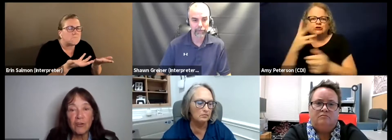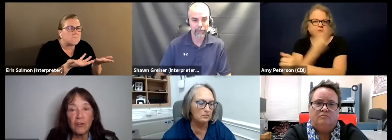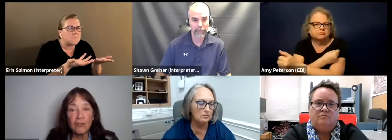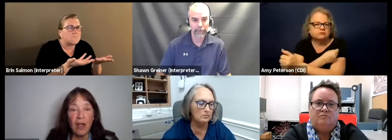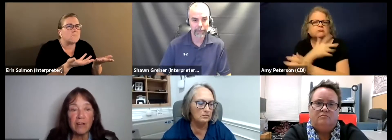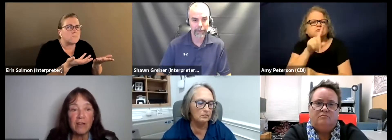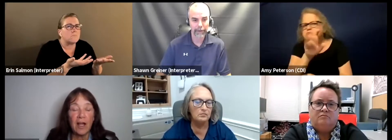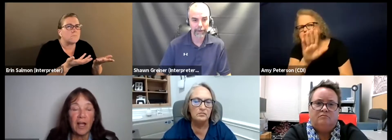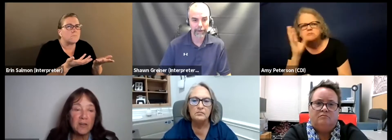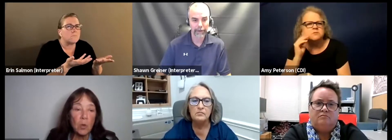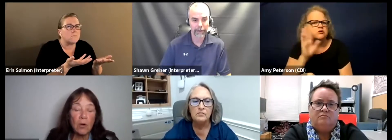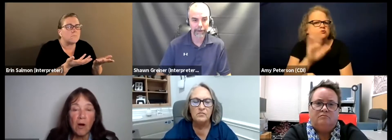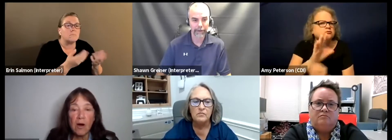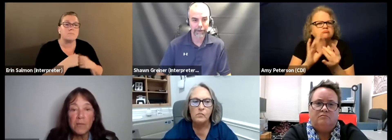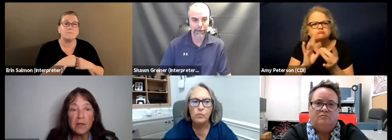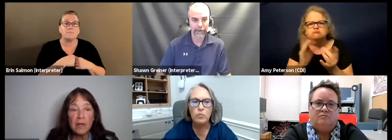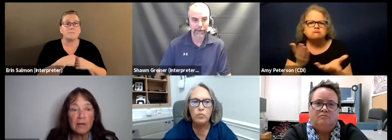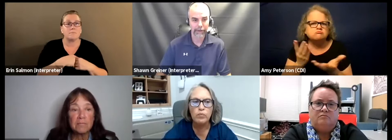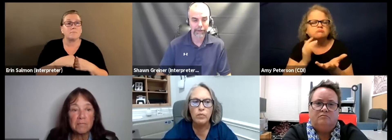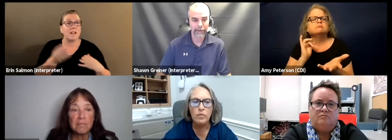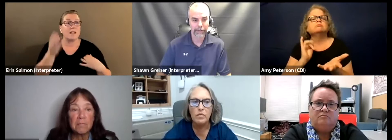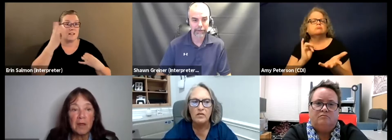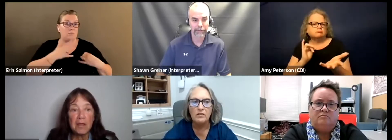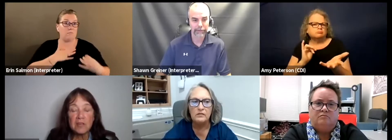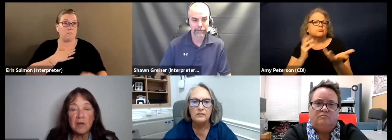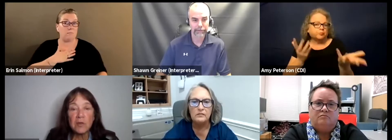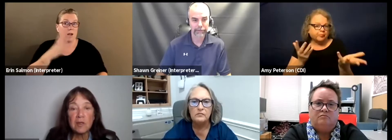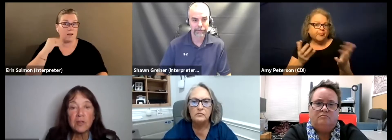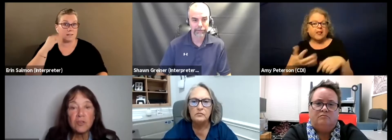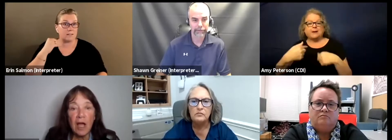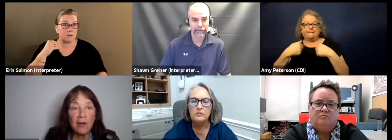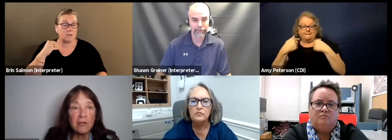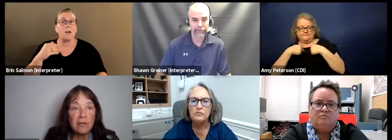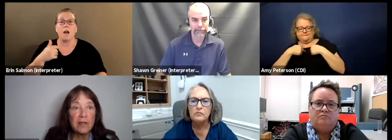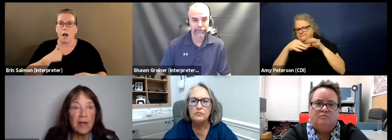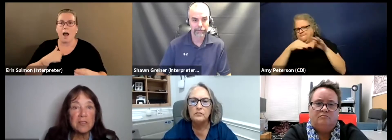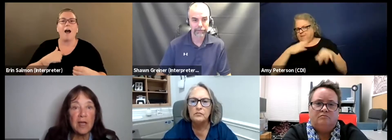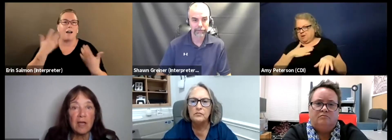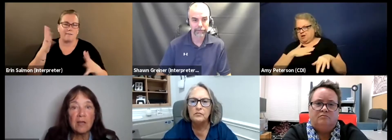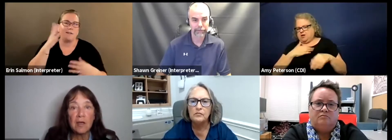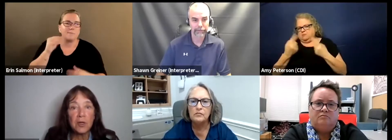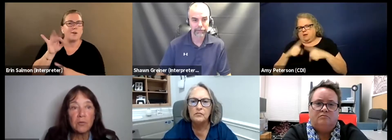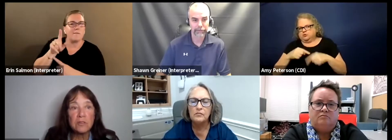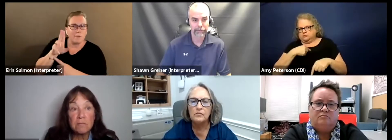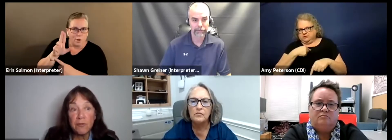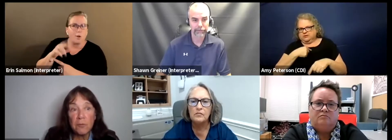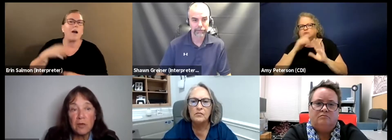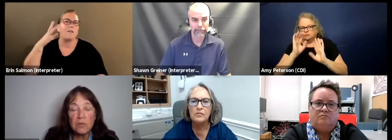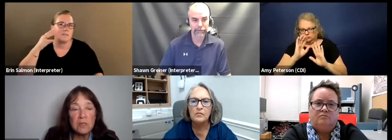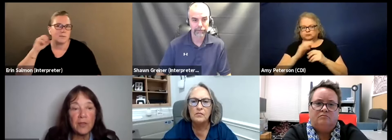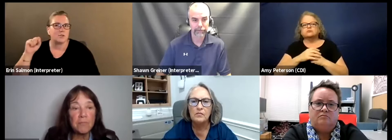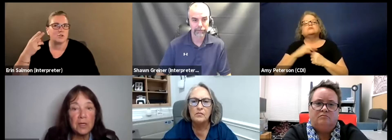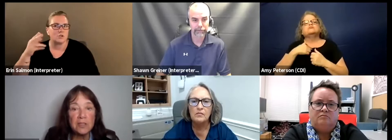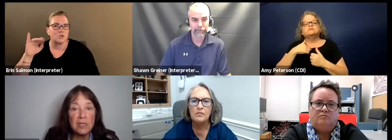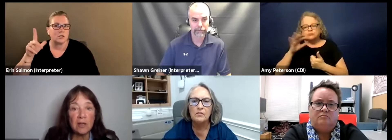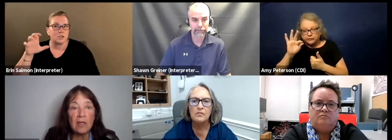and the shingles shot. I had a sore arm. I guess I was a little tired the next day, but it was, for me, it